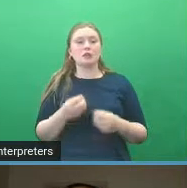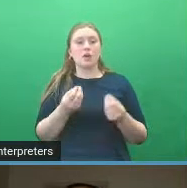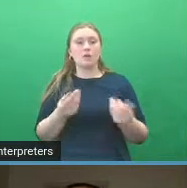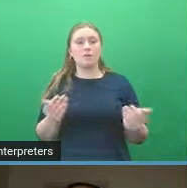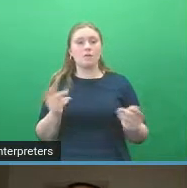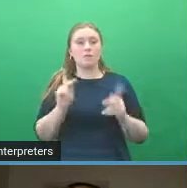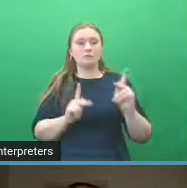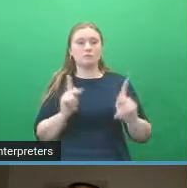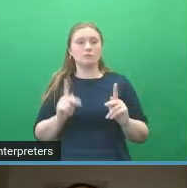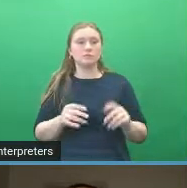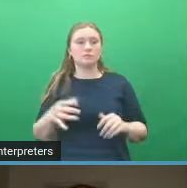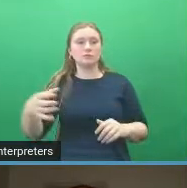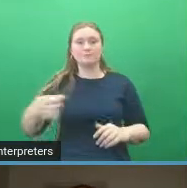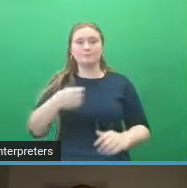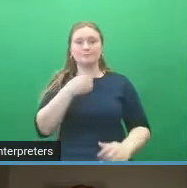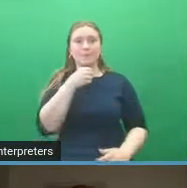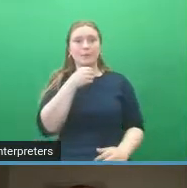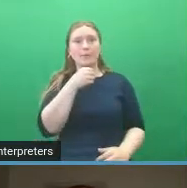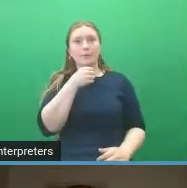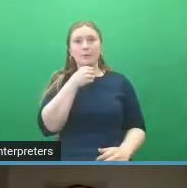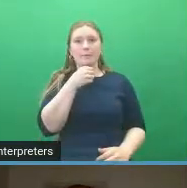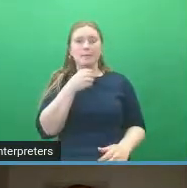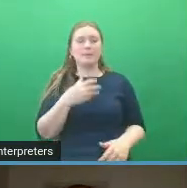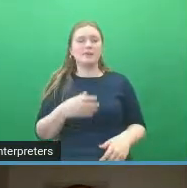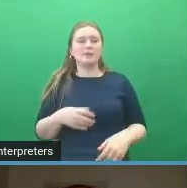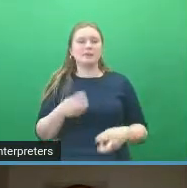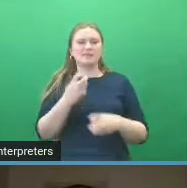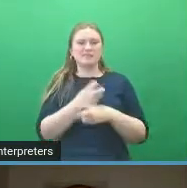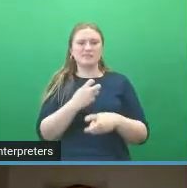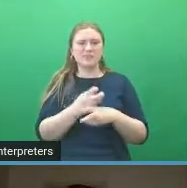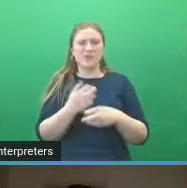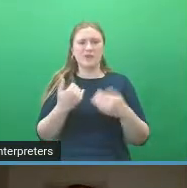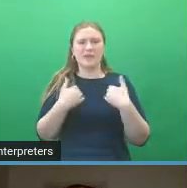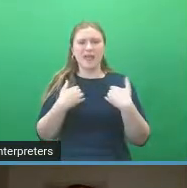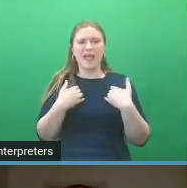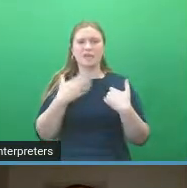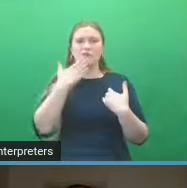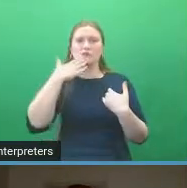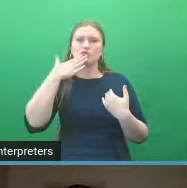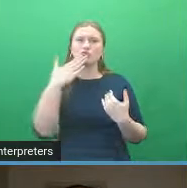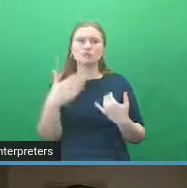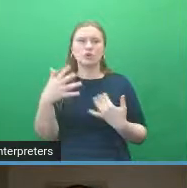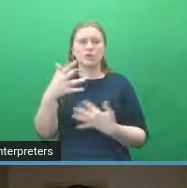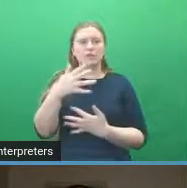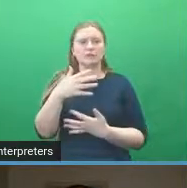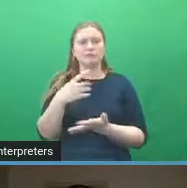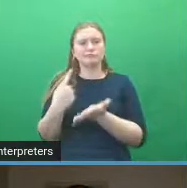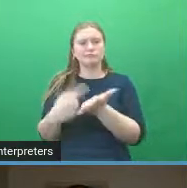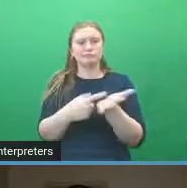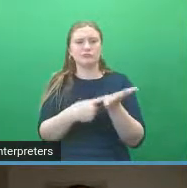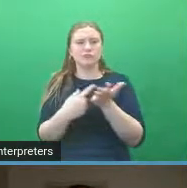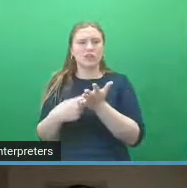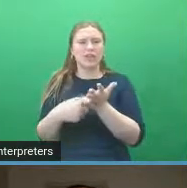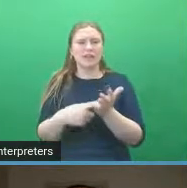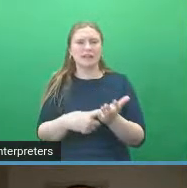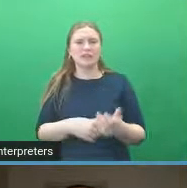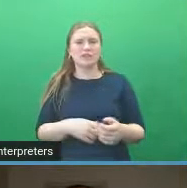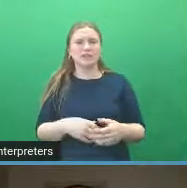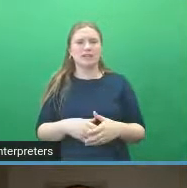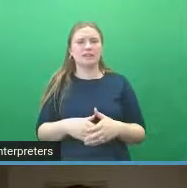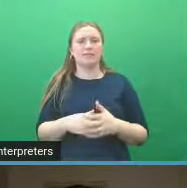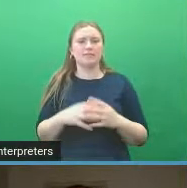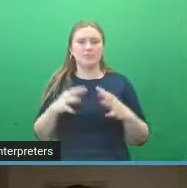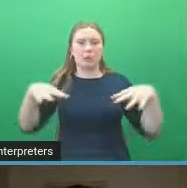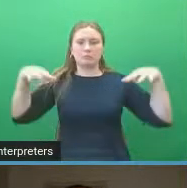microphone and ask a question in that large hall, it is difficult to have a meaningful dialogue or discussion in that plenary format.